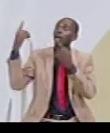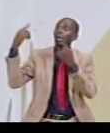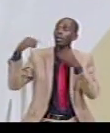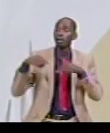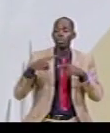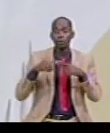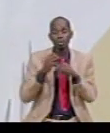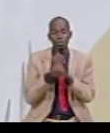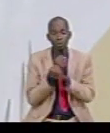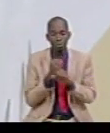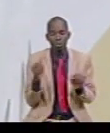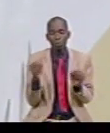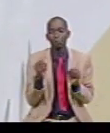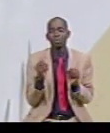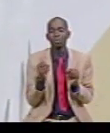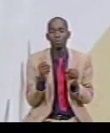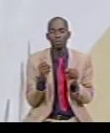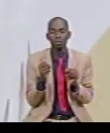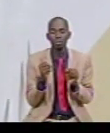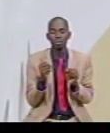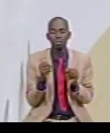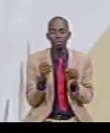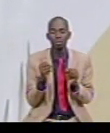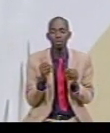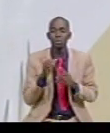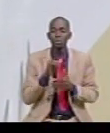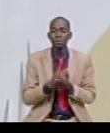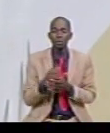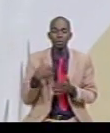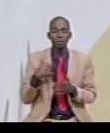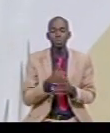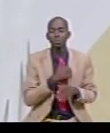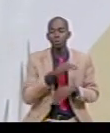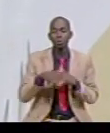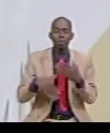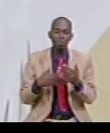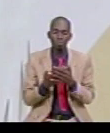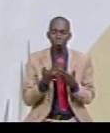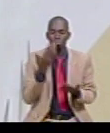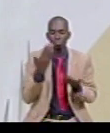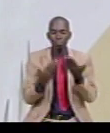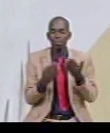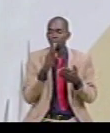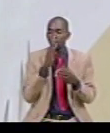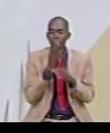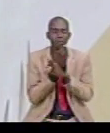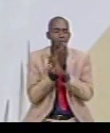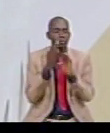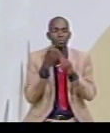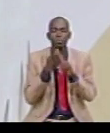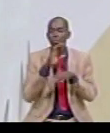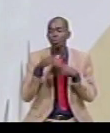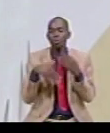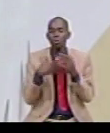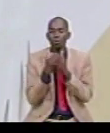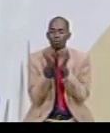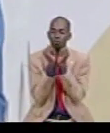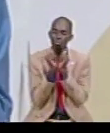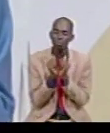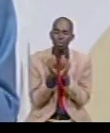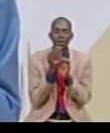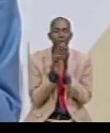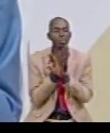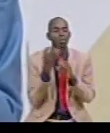to save that we all might be free from all bondages, free from